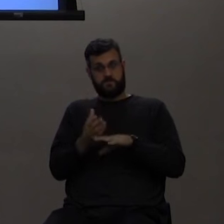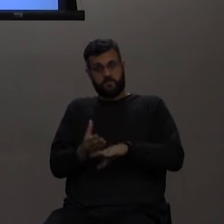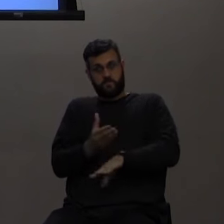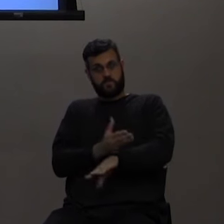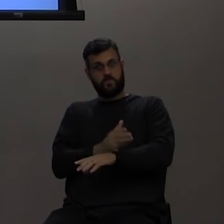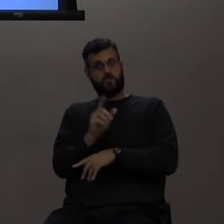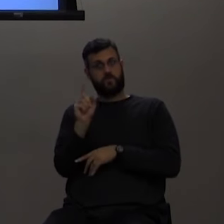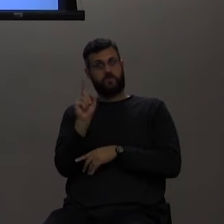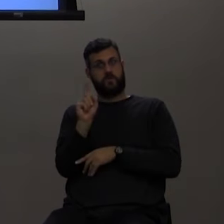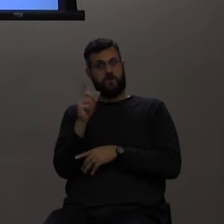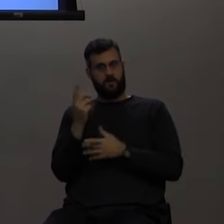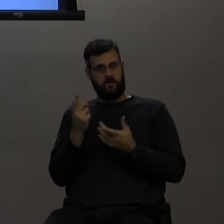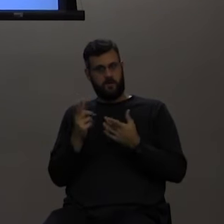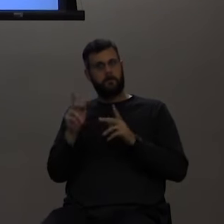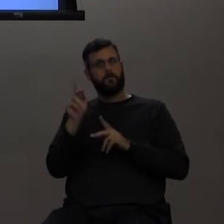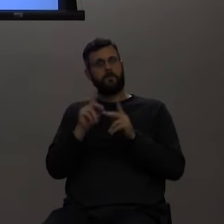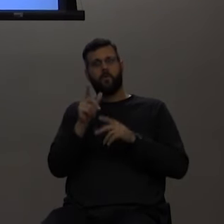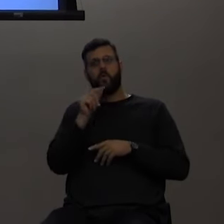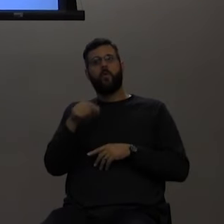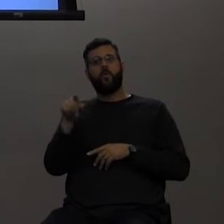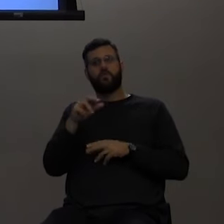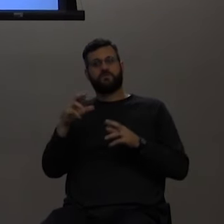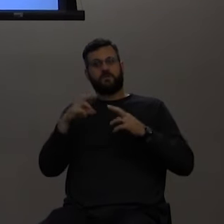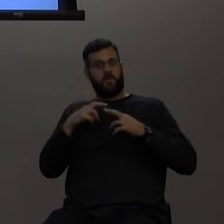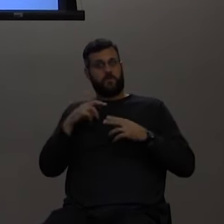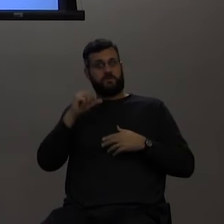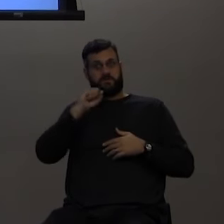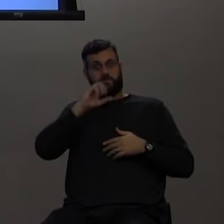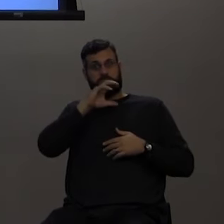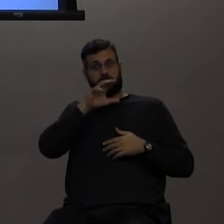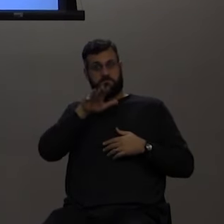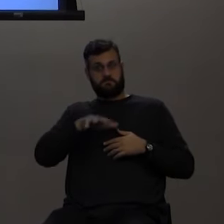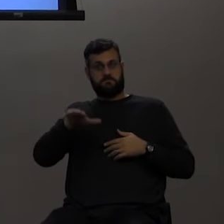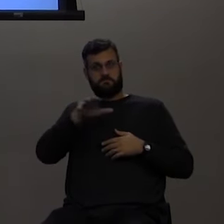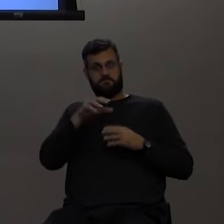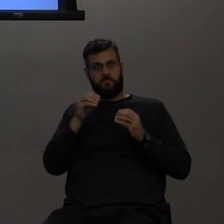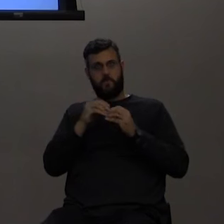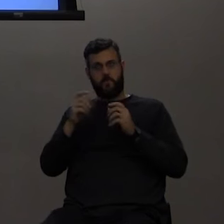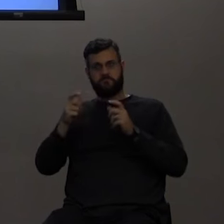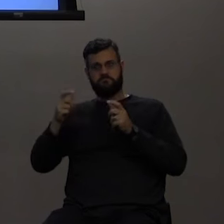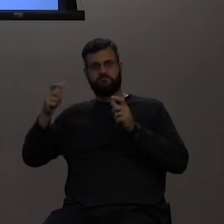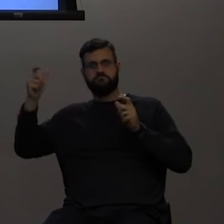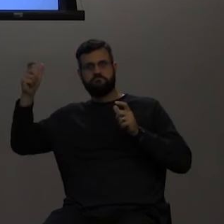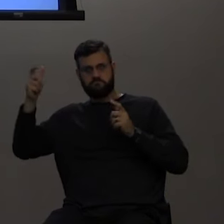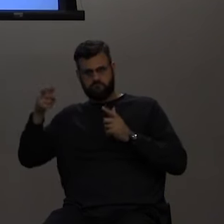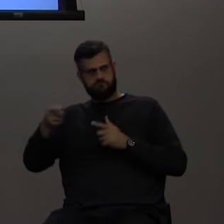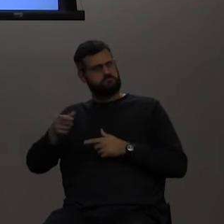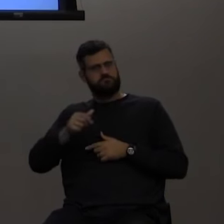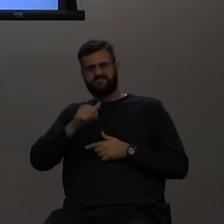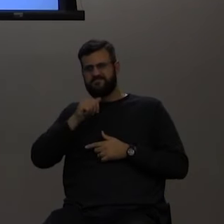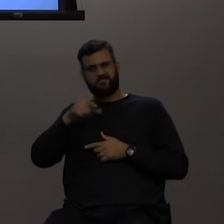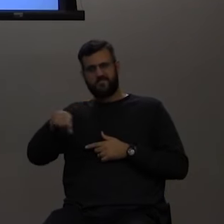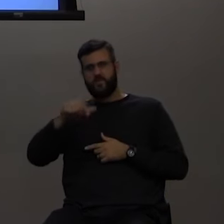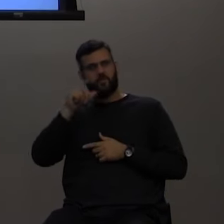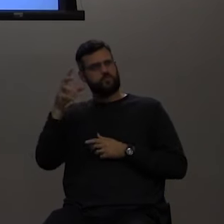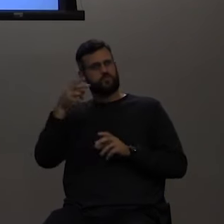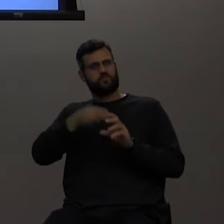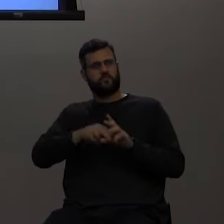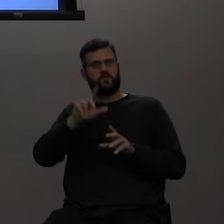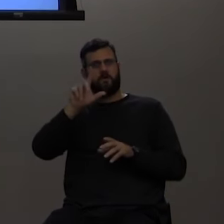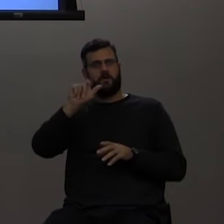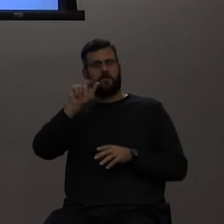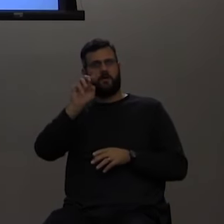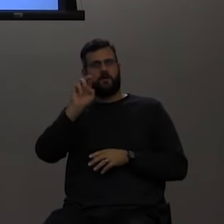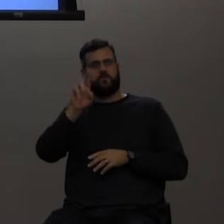the population of retirees and seniors in the area, which are people who are not necessarily going to join the labor